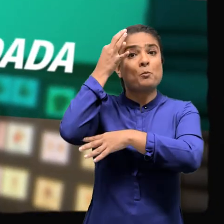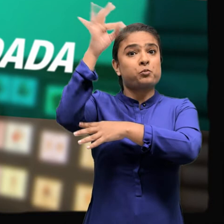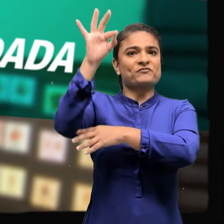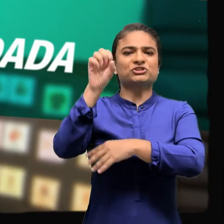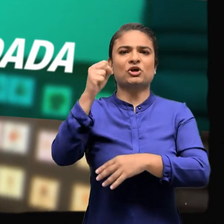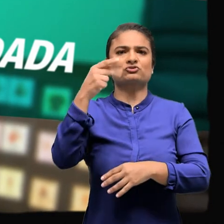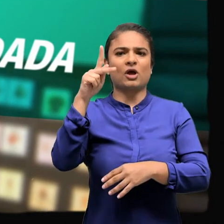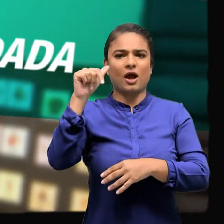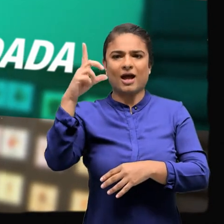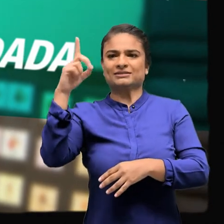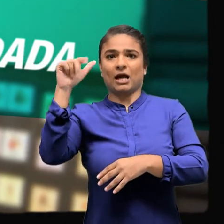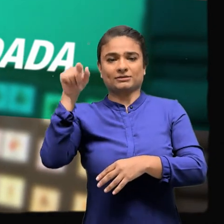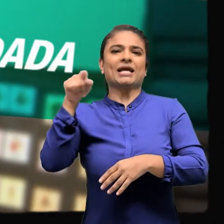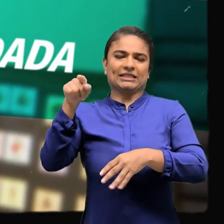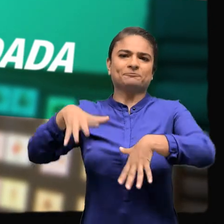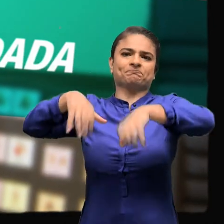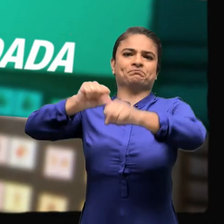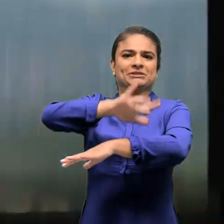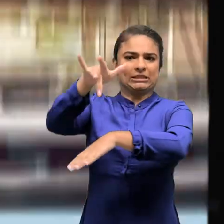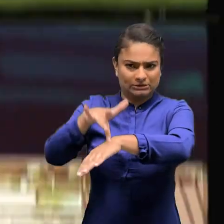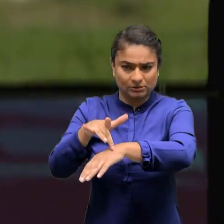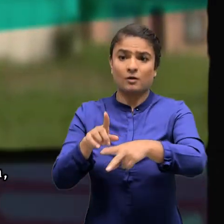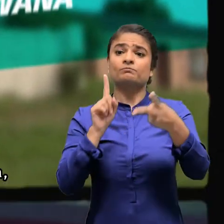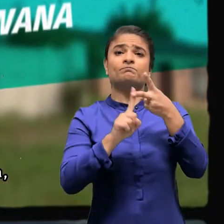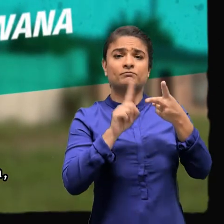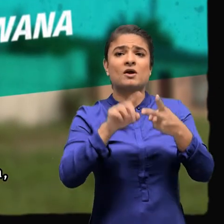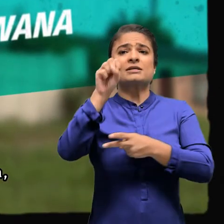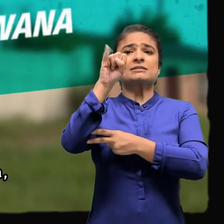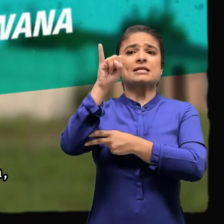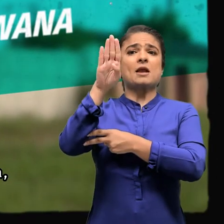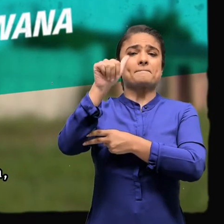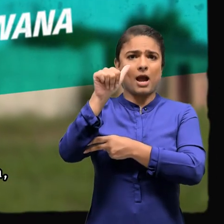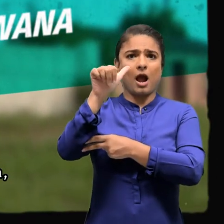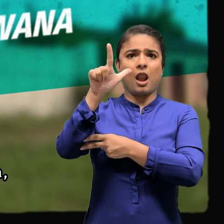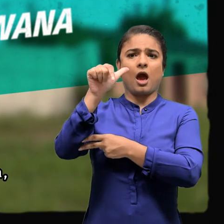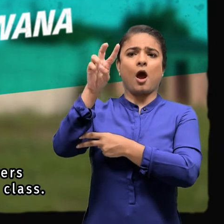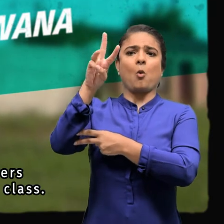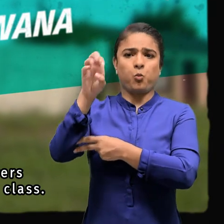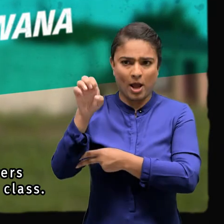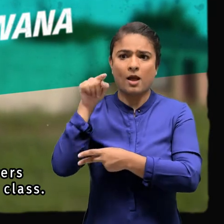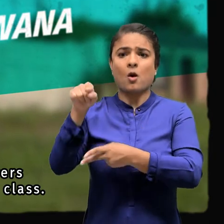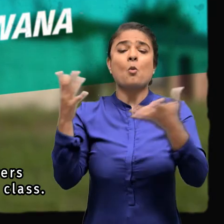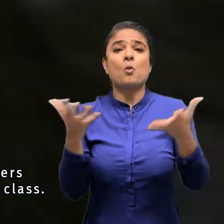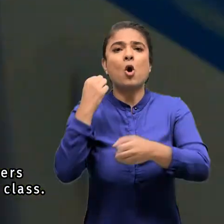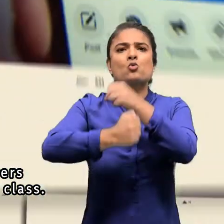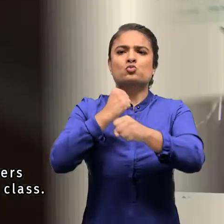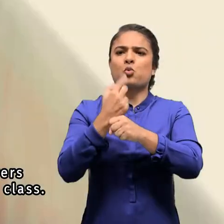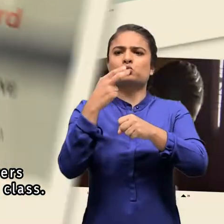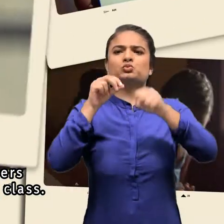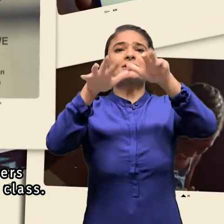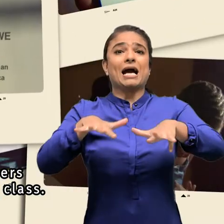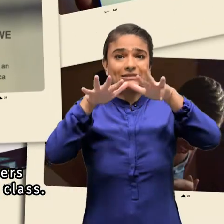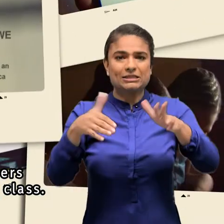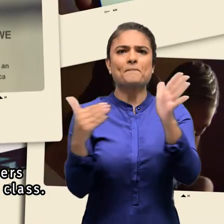with Professor Shakila Dada, who heads up the center. We visit Sibabalwe Mukankwana, who was amongst the top achievers